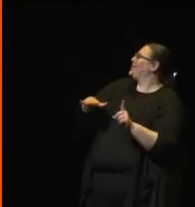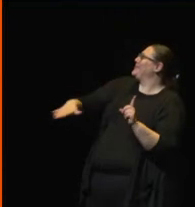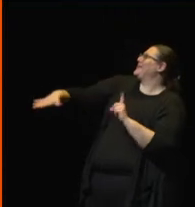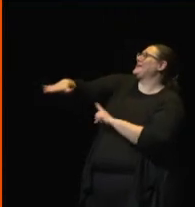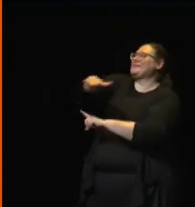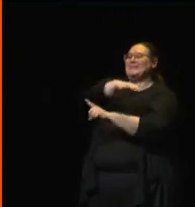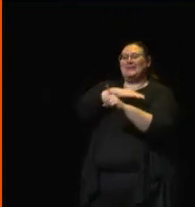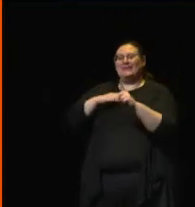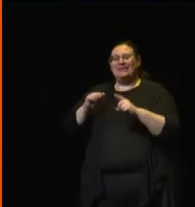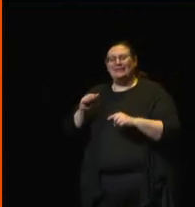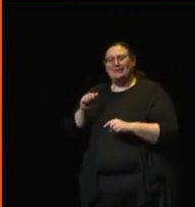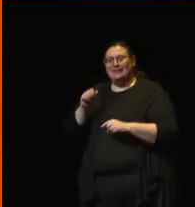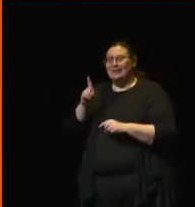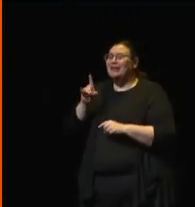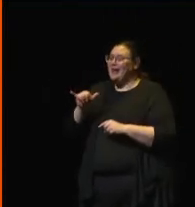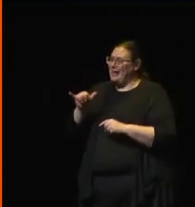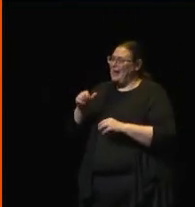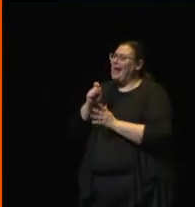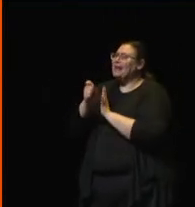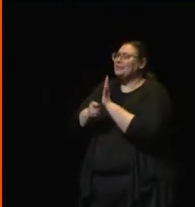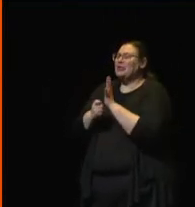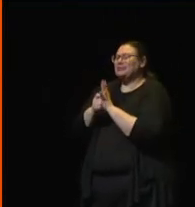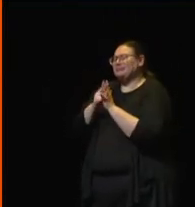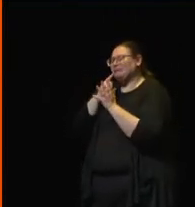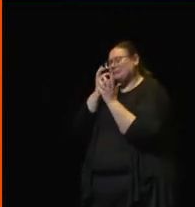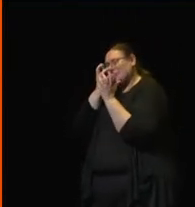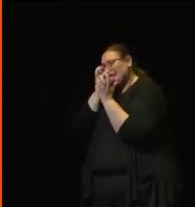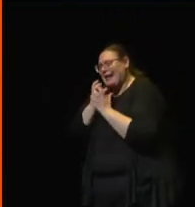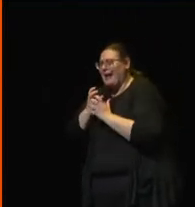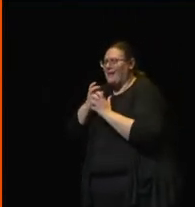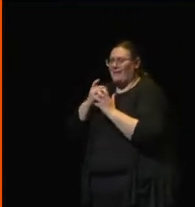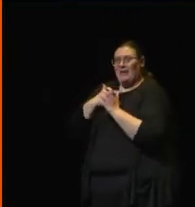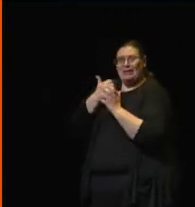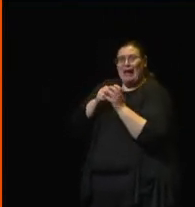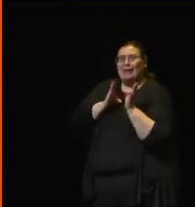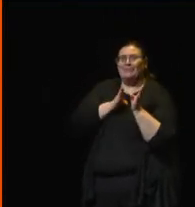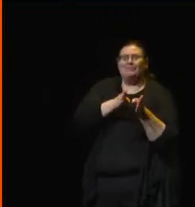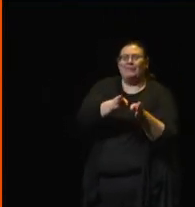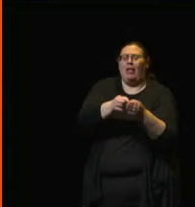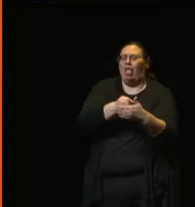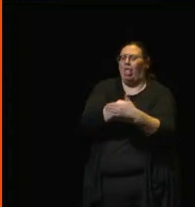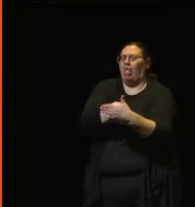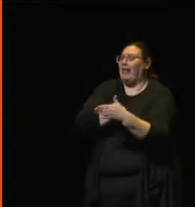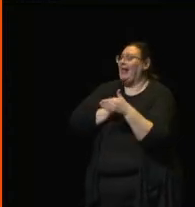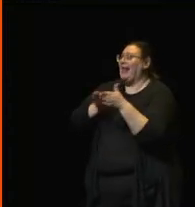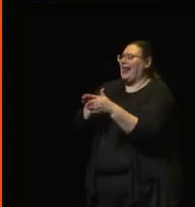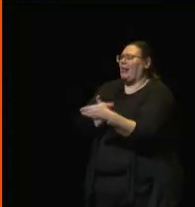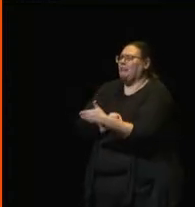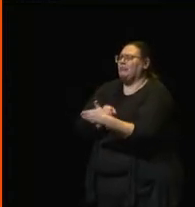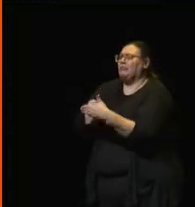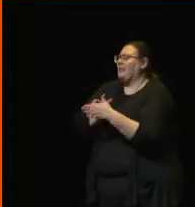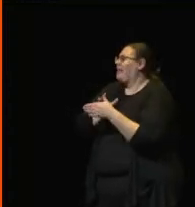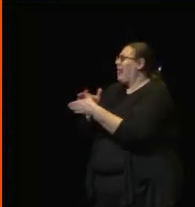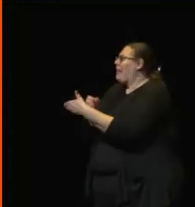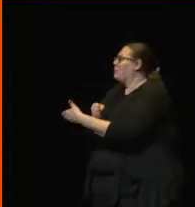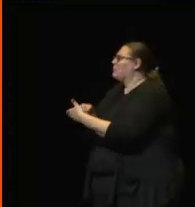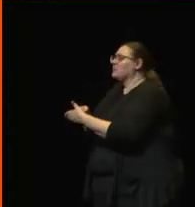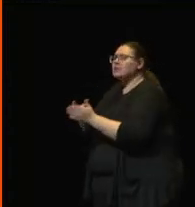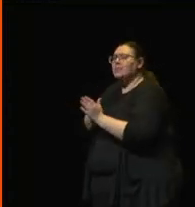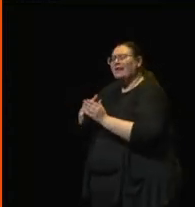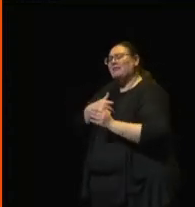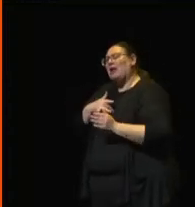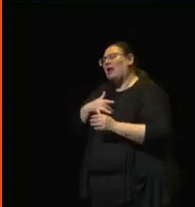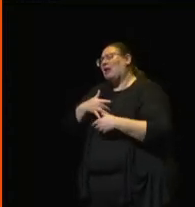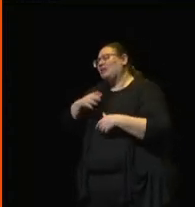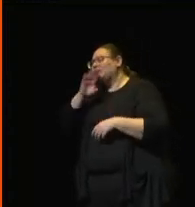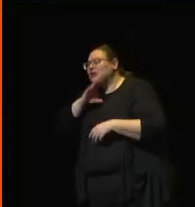faced periods of deep sadness where every potential path felt like a dead end. He was sometimes frustrated or grumpy or